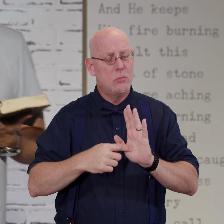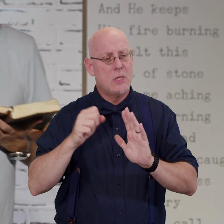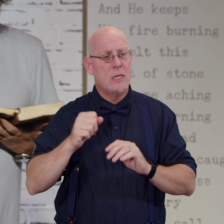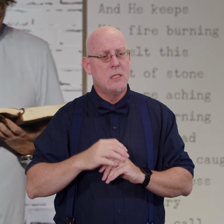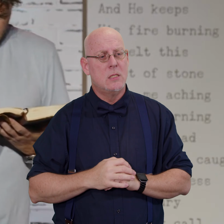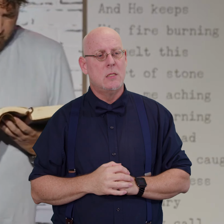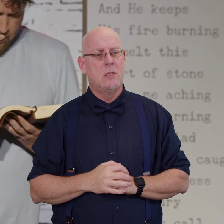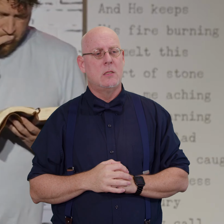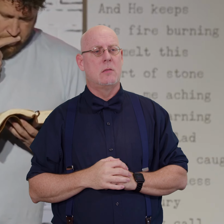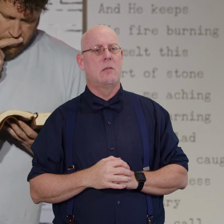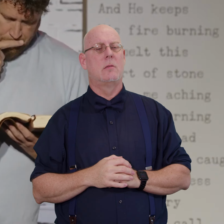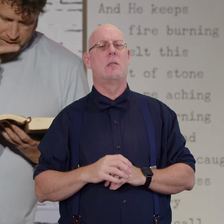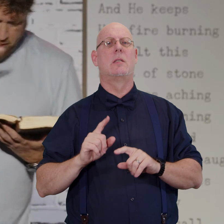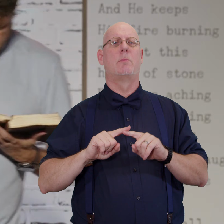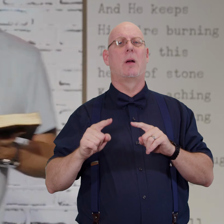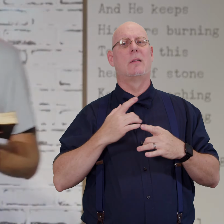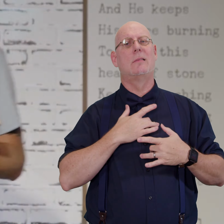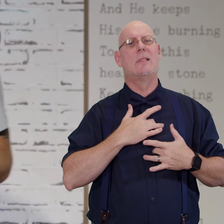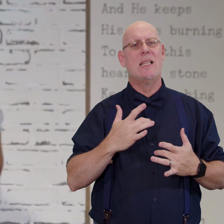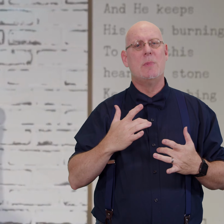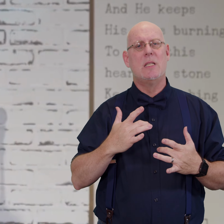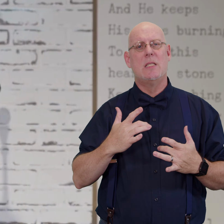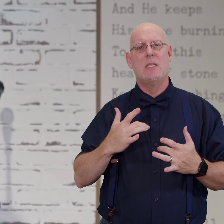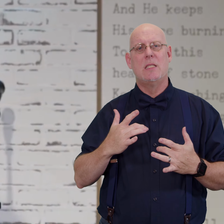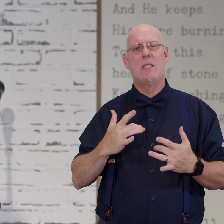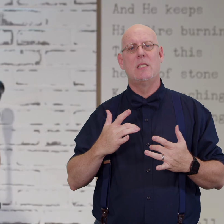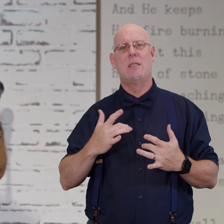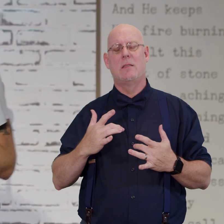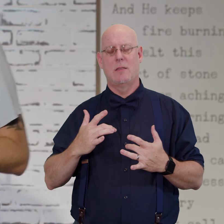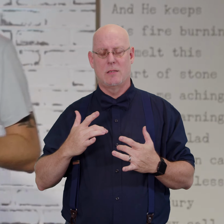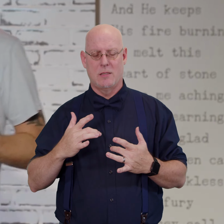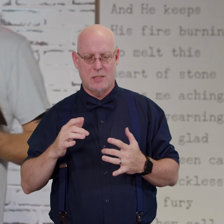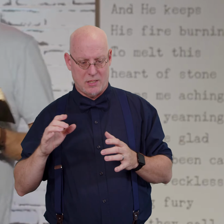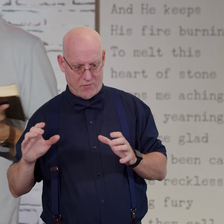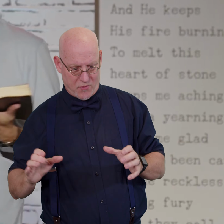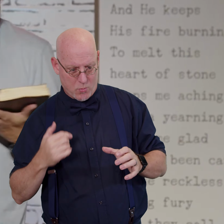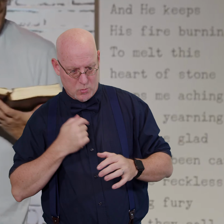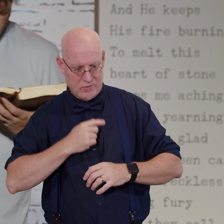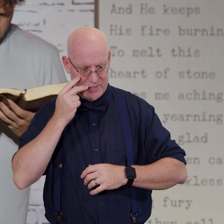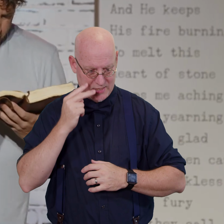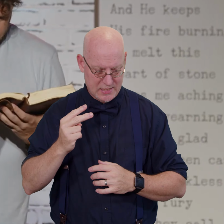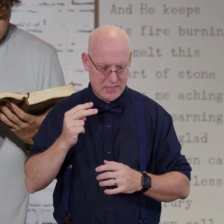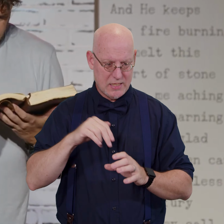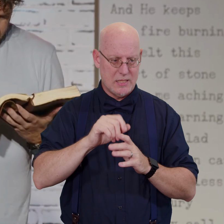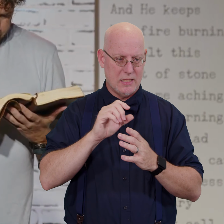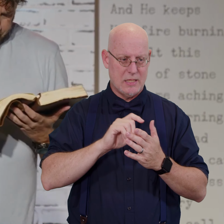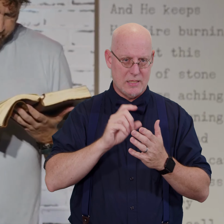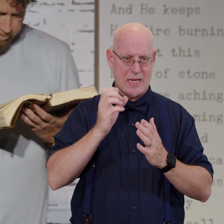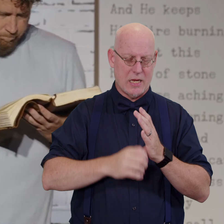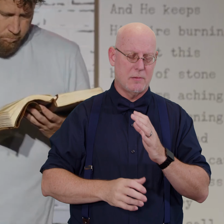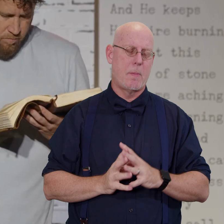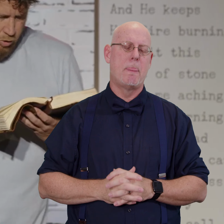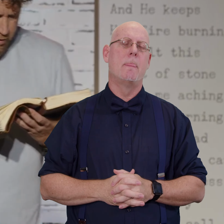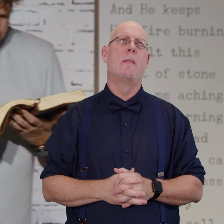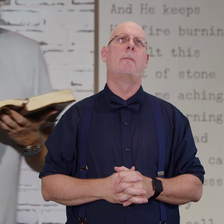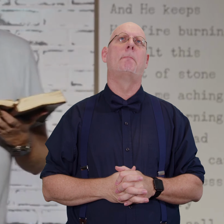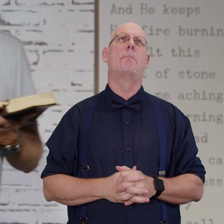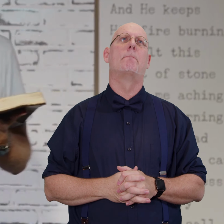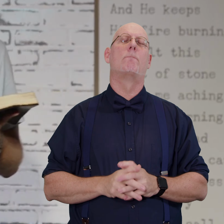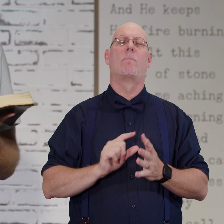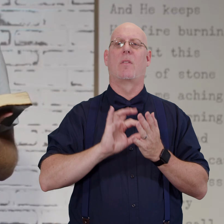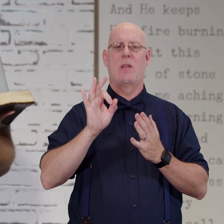outwardly, but typically in the forms that we have seen here in the text, all right? So he